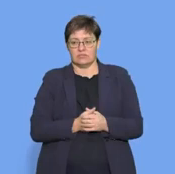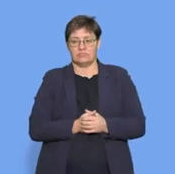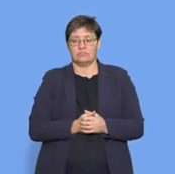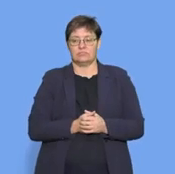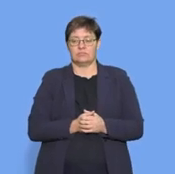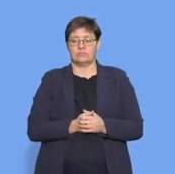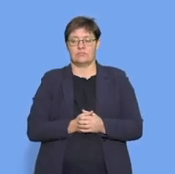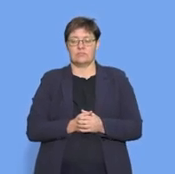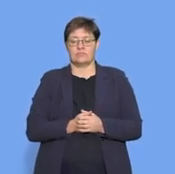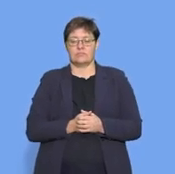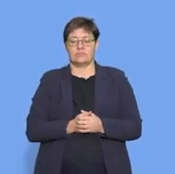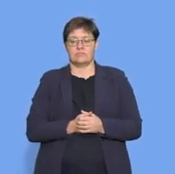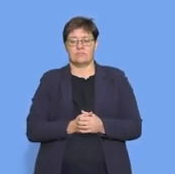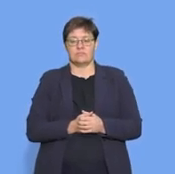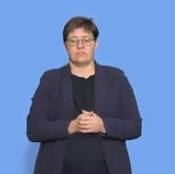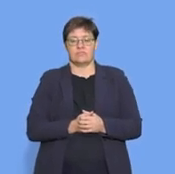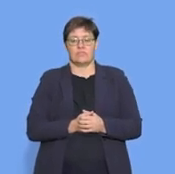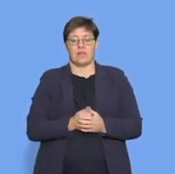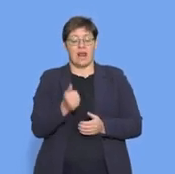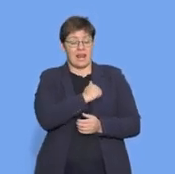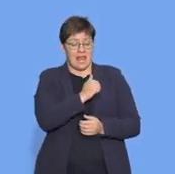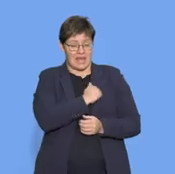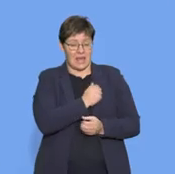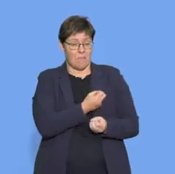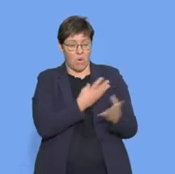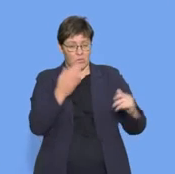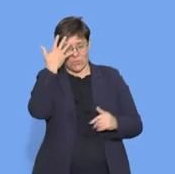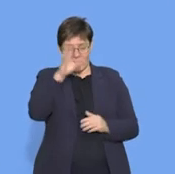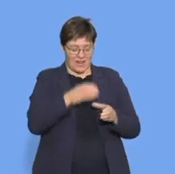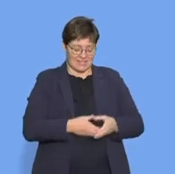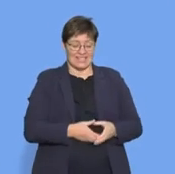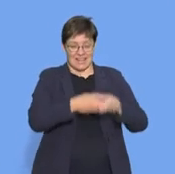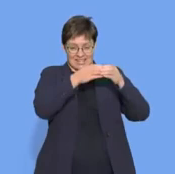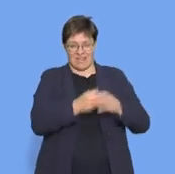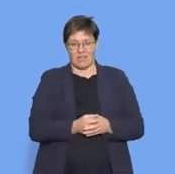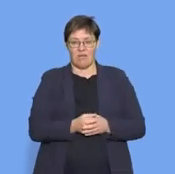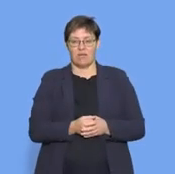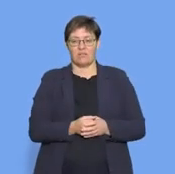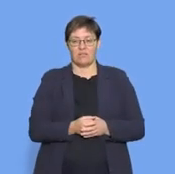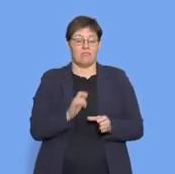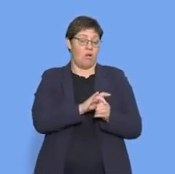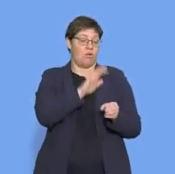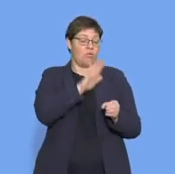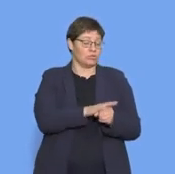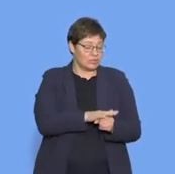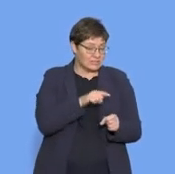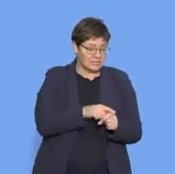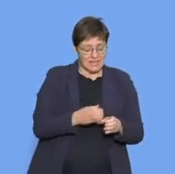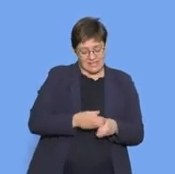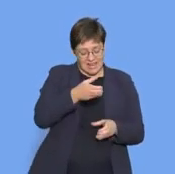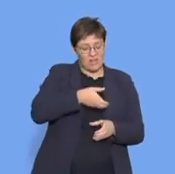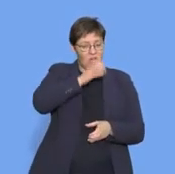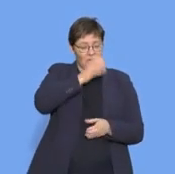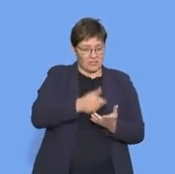cylinder. I'm going to pause right there. Luckily, most of us are very familiar with cylinders. We love to have our cool drinks